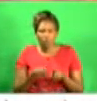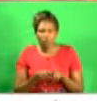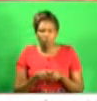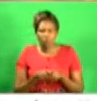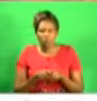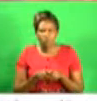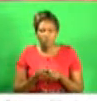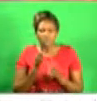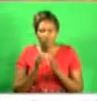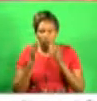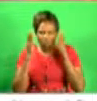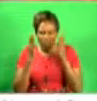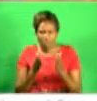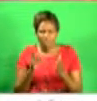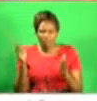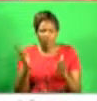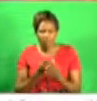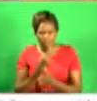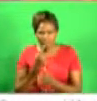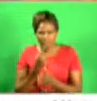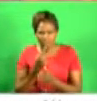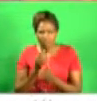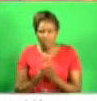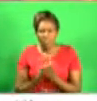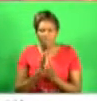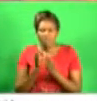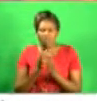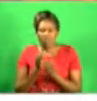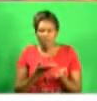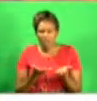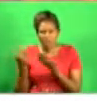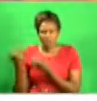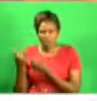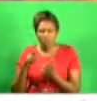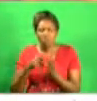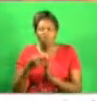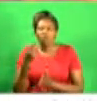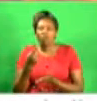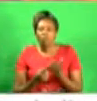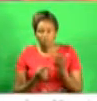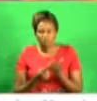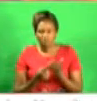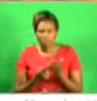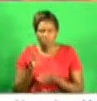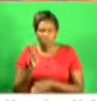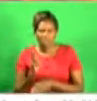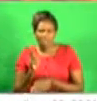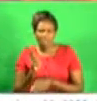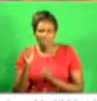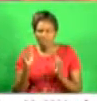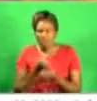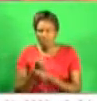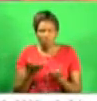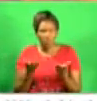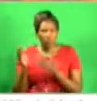since if you consider the first sentence, if it is carried out, then it means that the second sentence cannot be carried